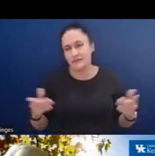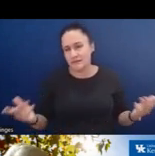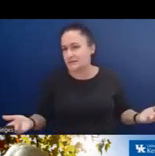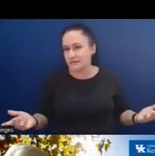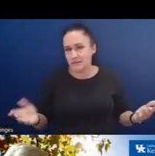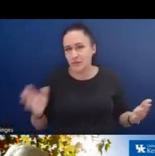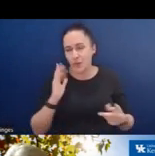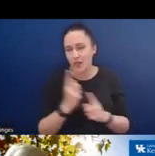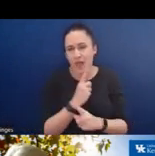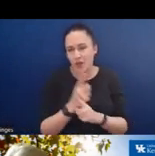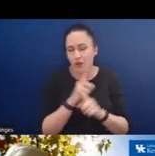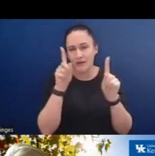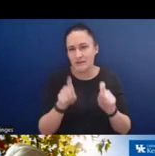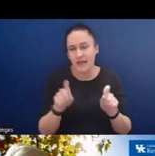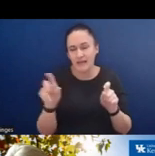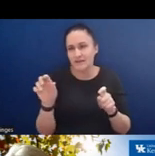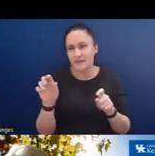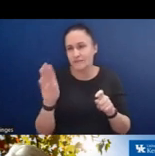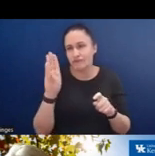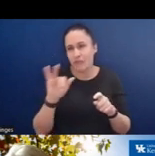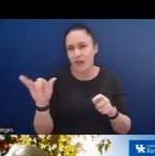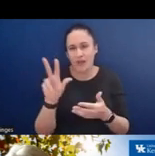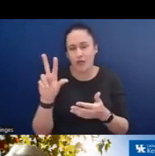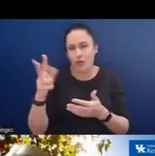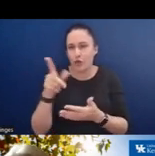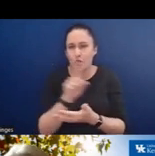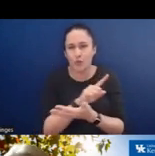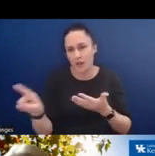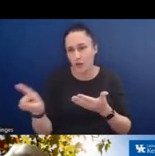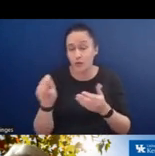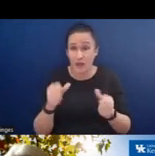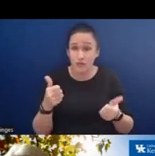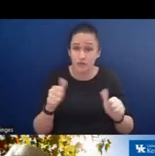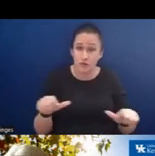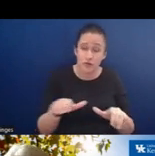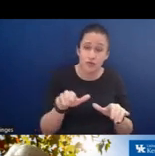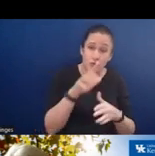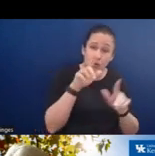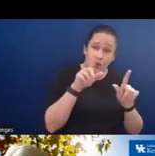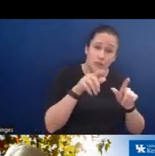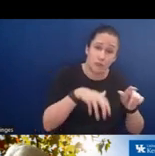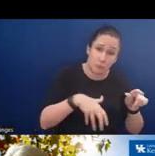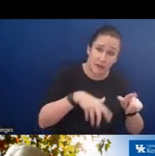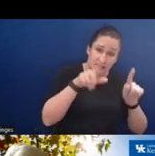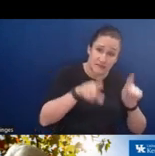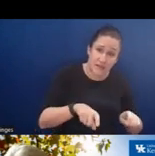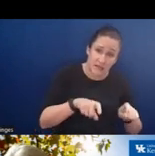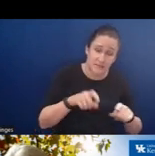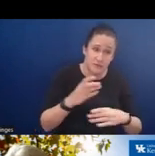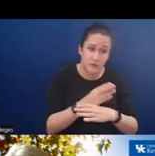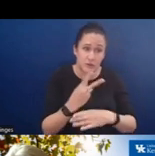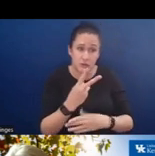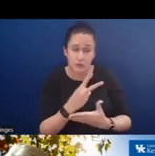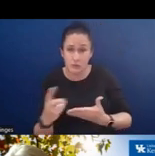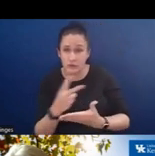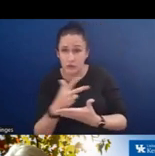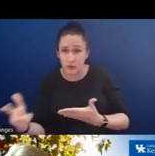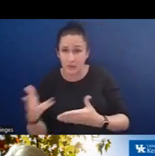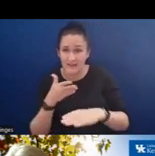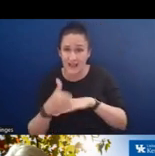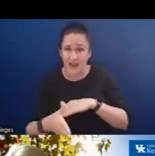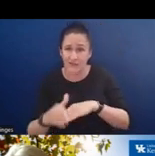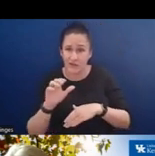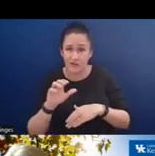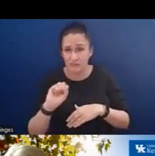accurately test by the third week. So you can try to do a pregnancy test between 2 and 3 weeks after you've had sex.